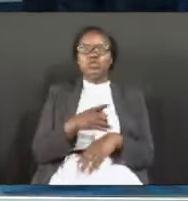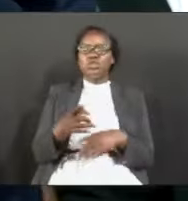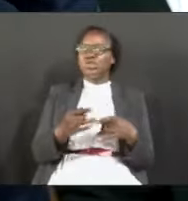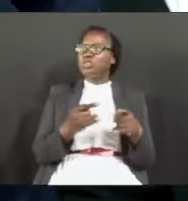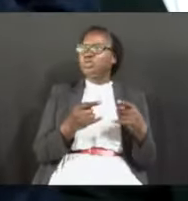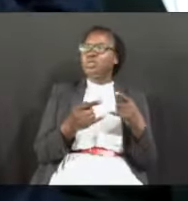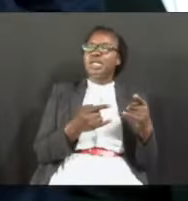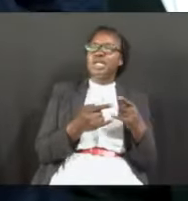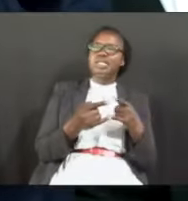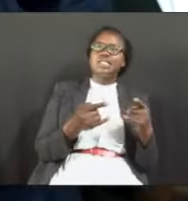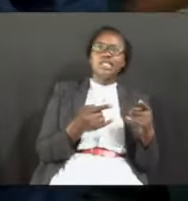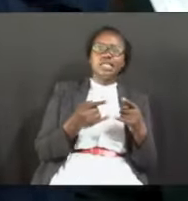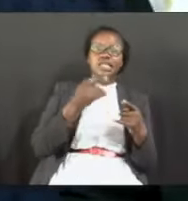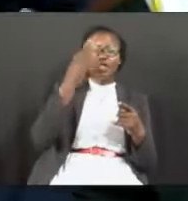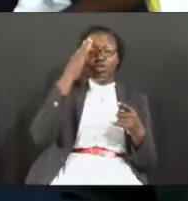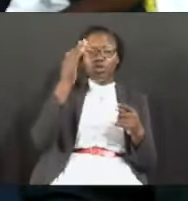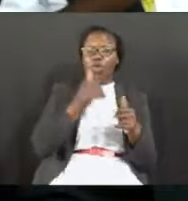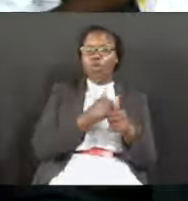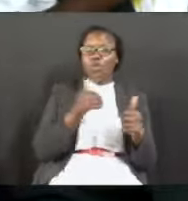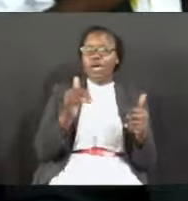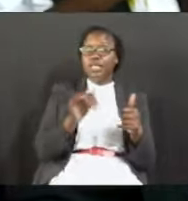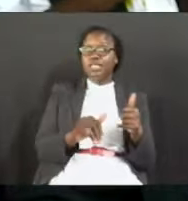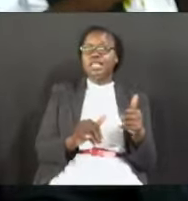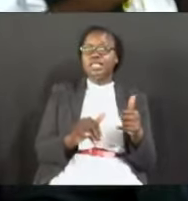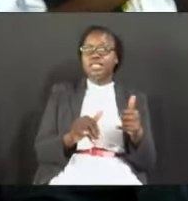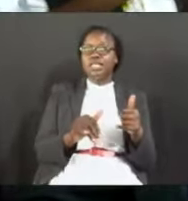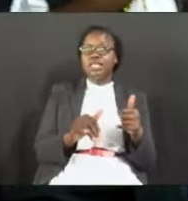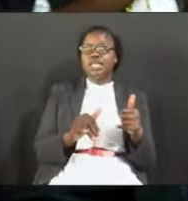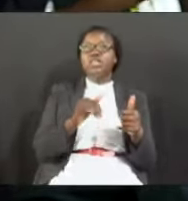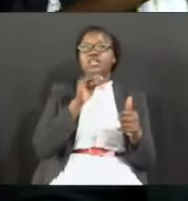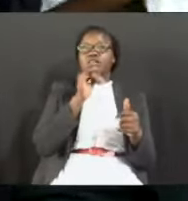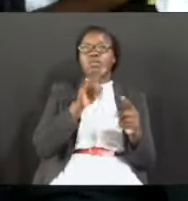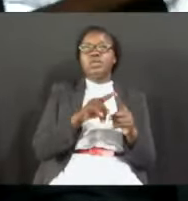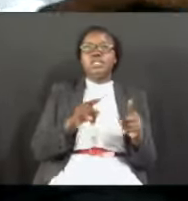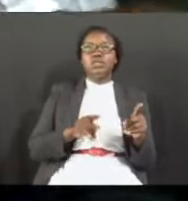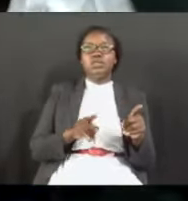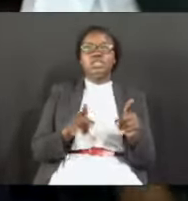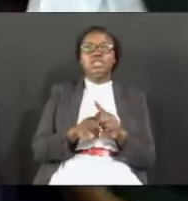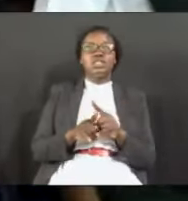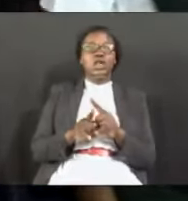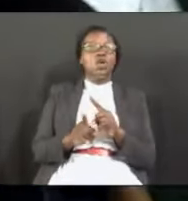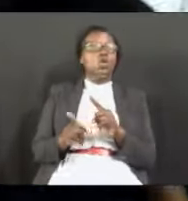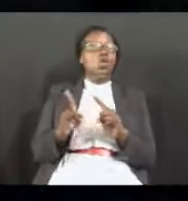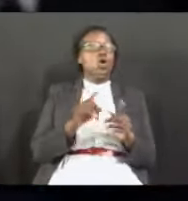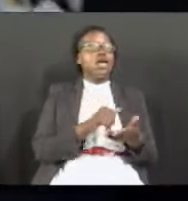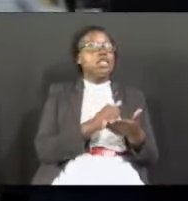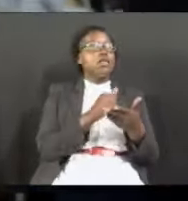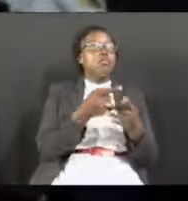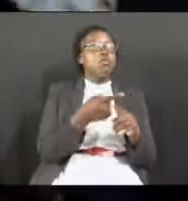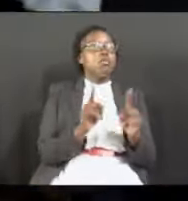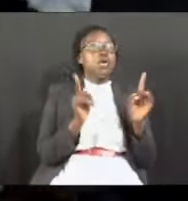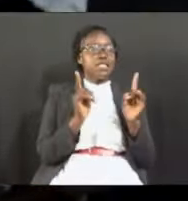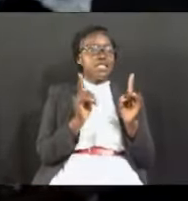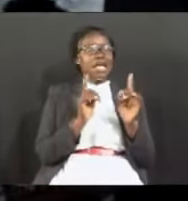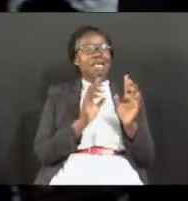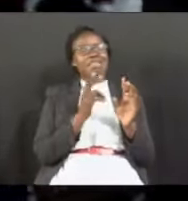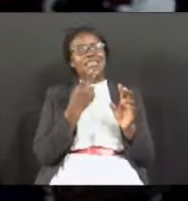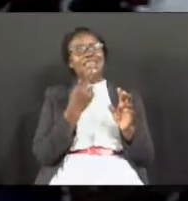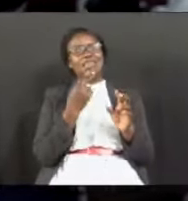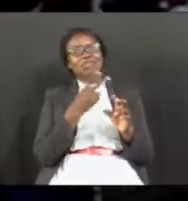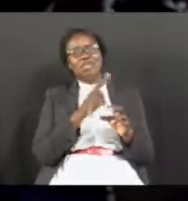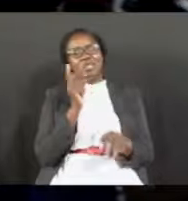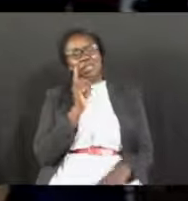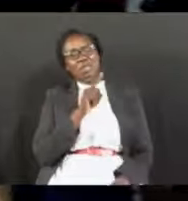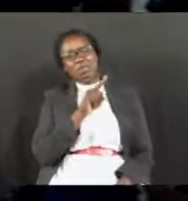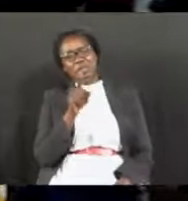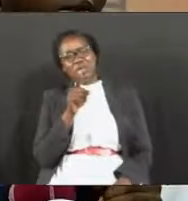struggling. You know very well you have a brother or a sister who can come through for you, but they are laughing at you. They are looking at you and